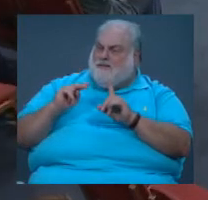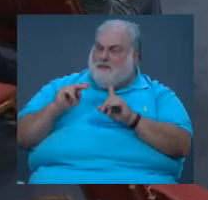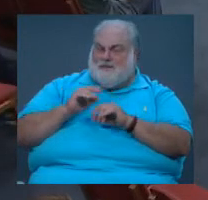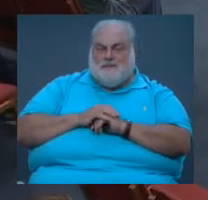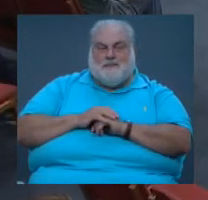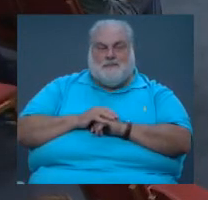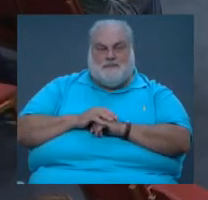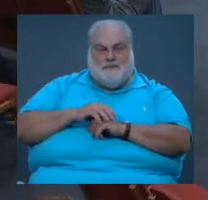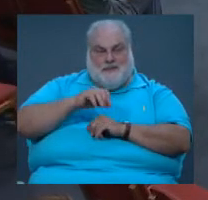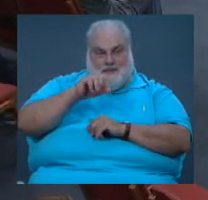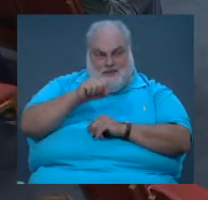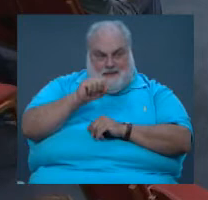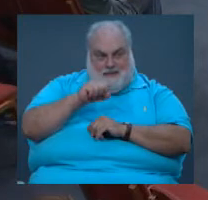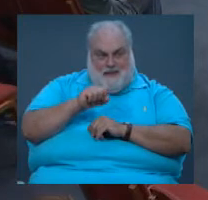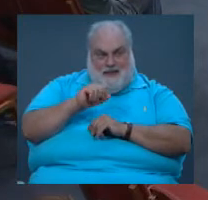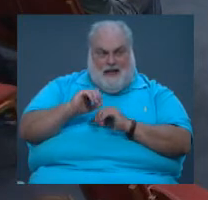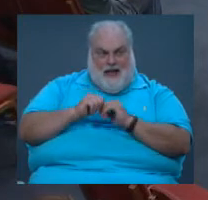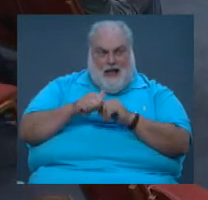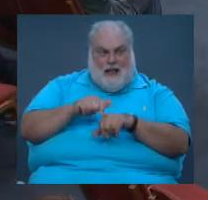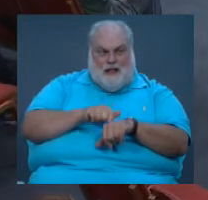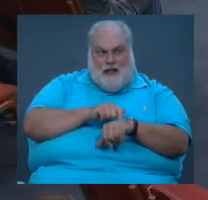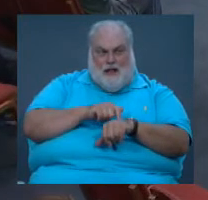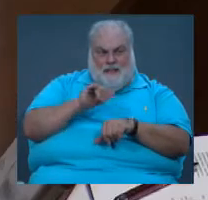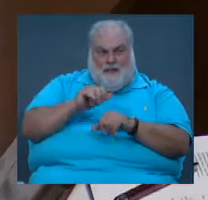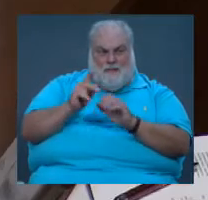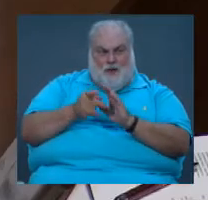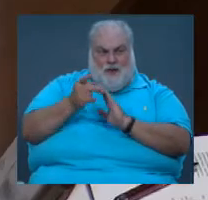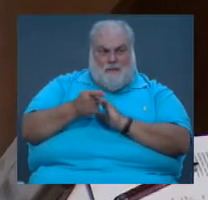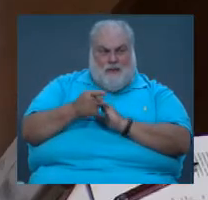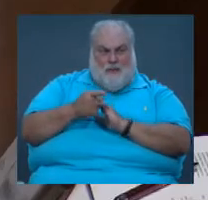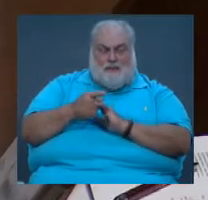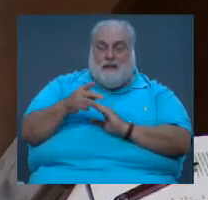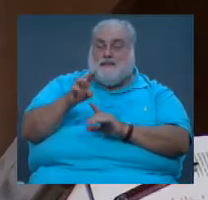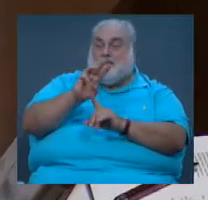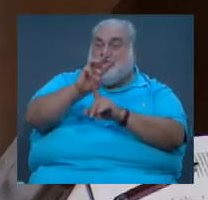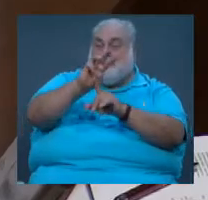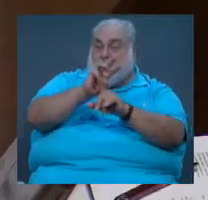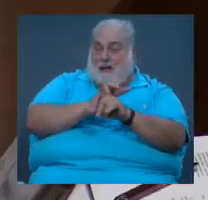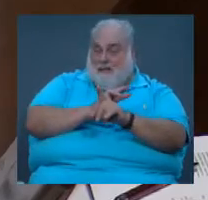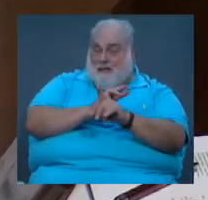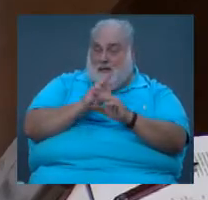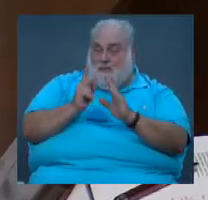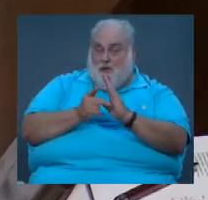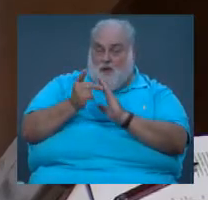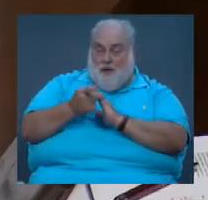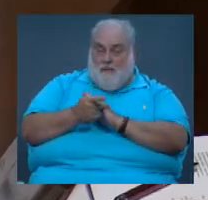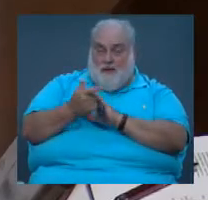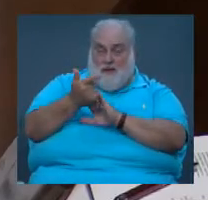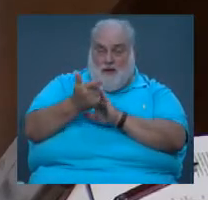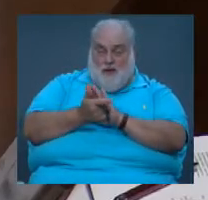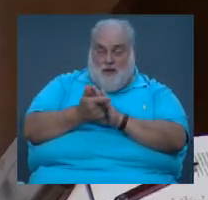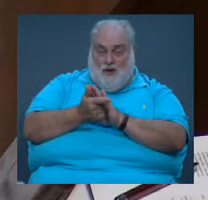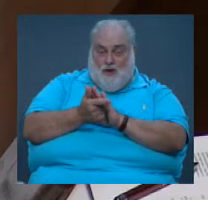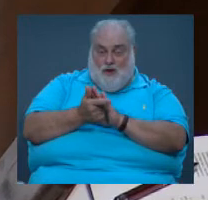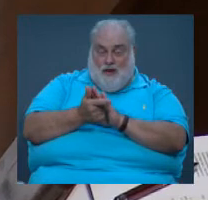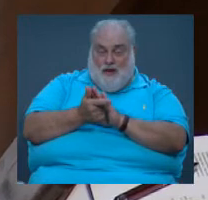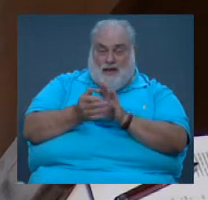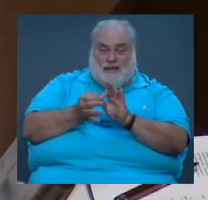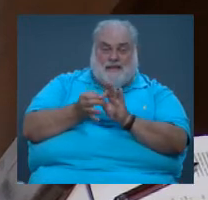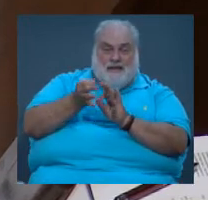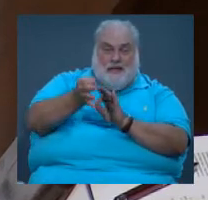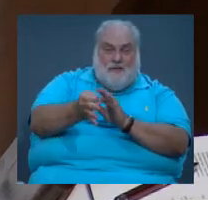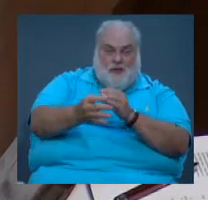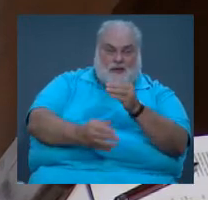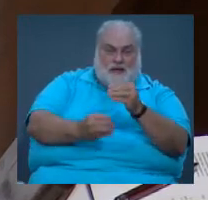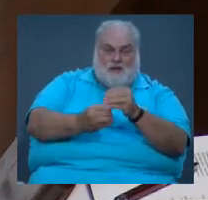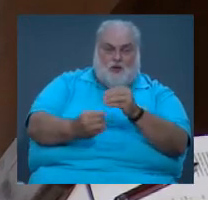sir. Question is, how long has this program This been was a in existence? 6-month program, and what this ordinance does is it extends it for an